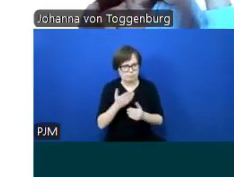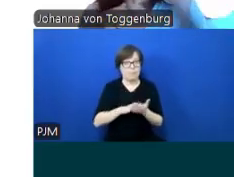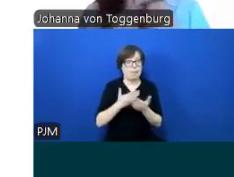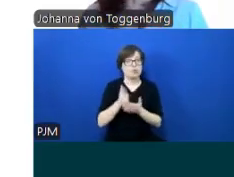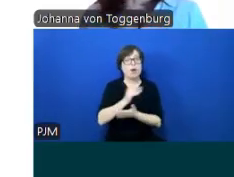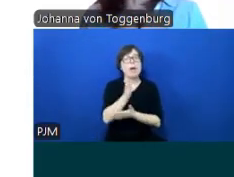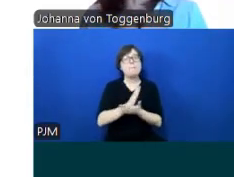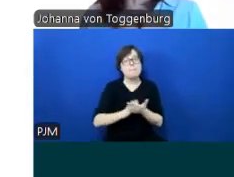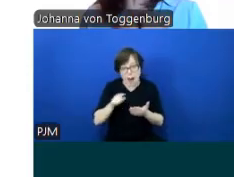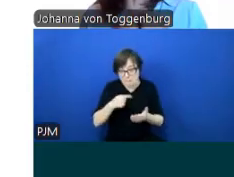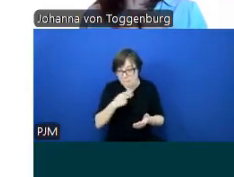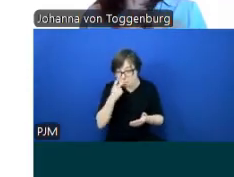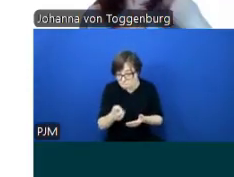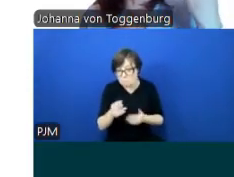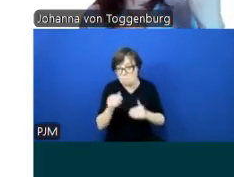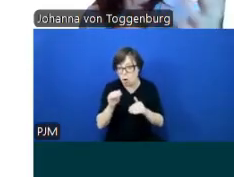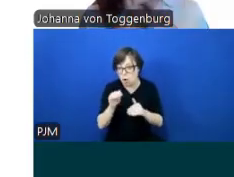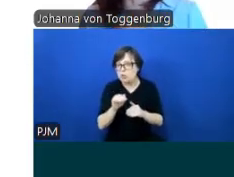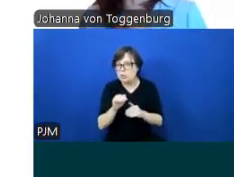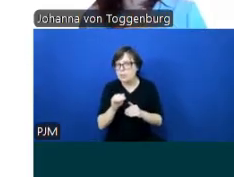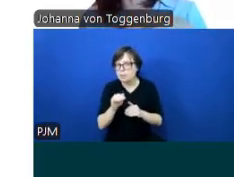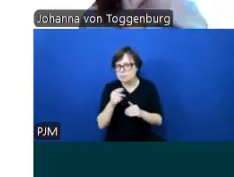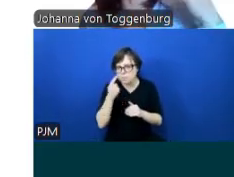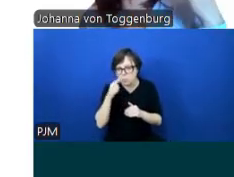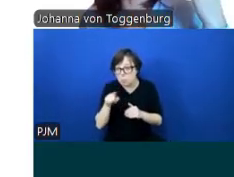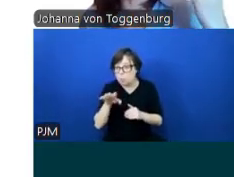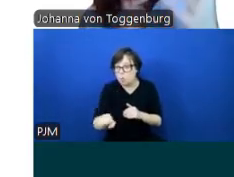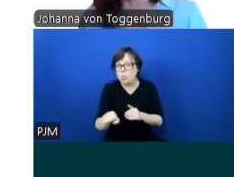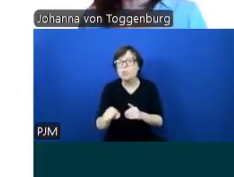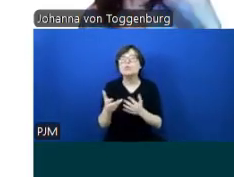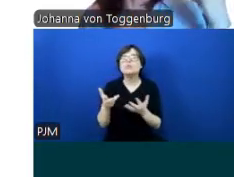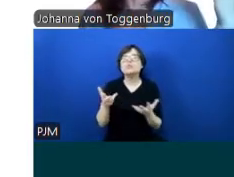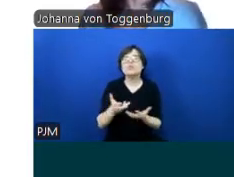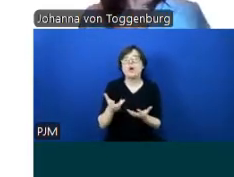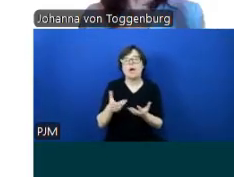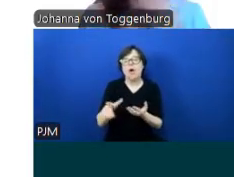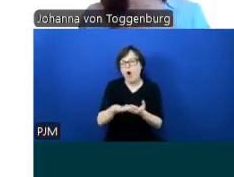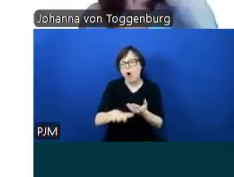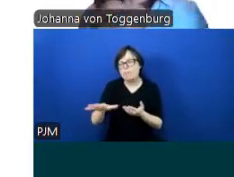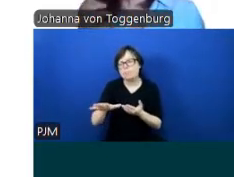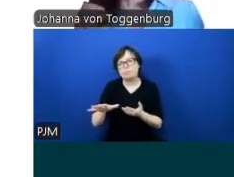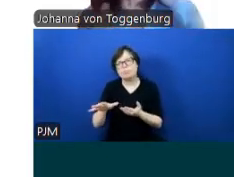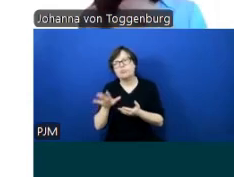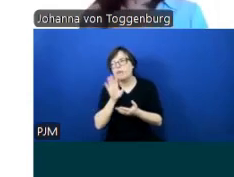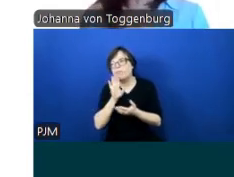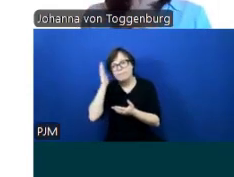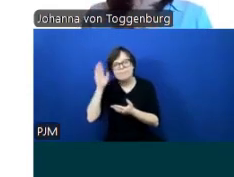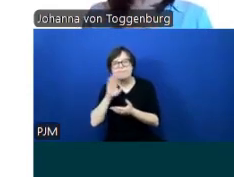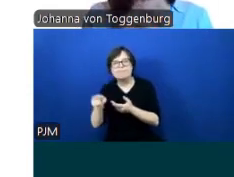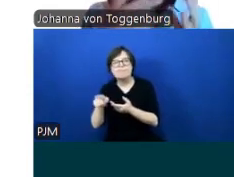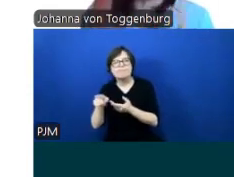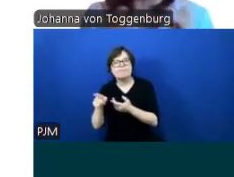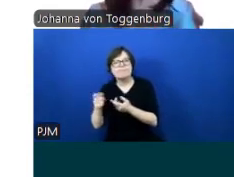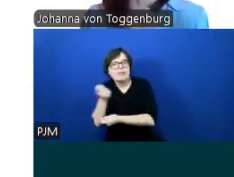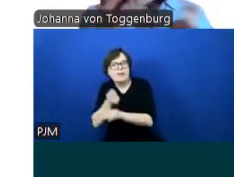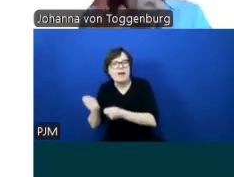what are, you know, where is commercial industrial areas? Where are large buildings? Where